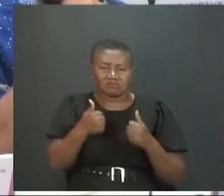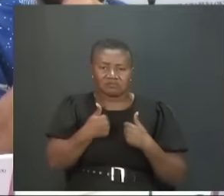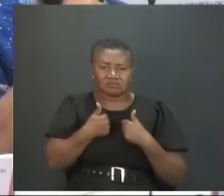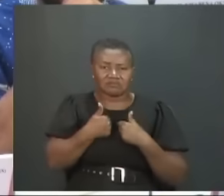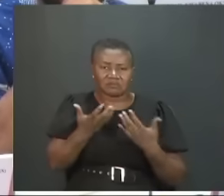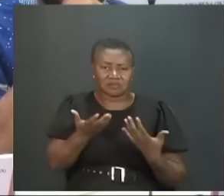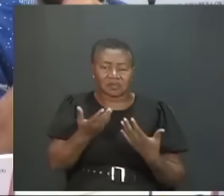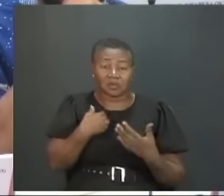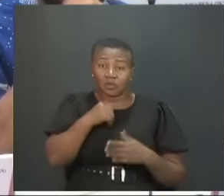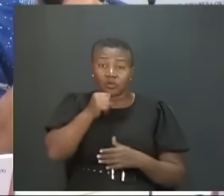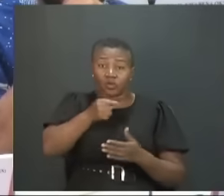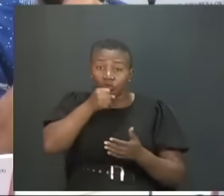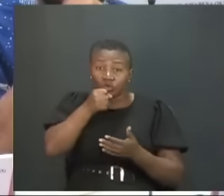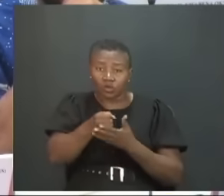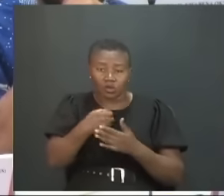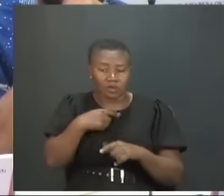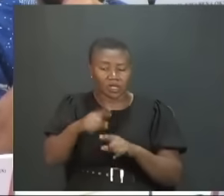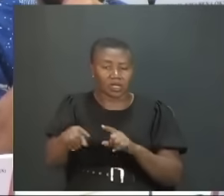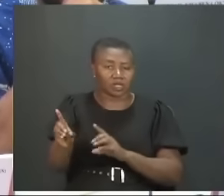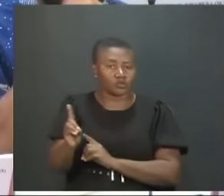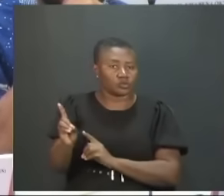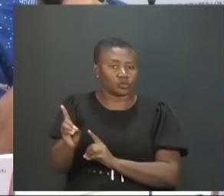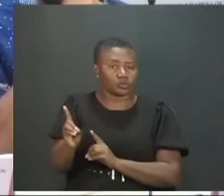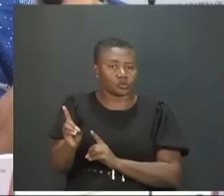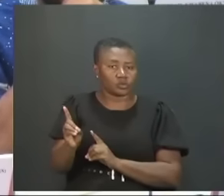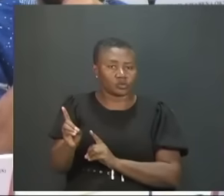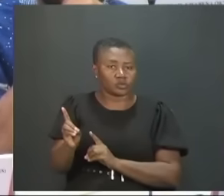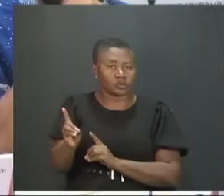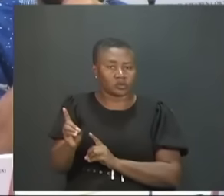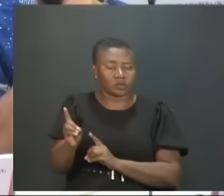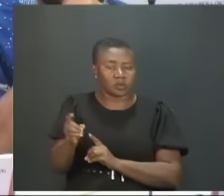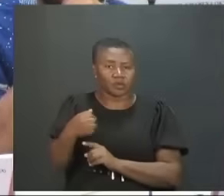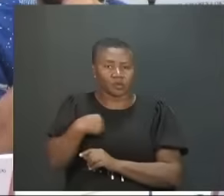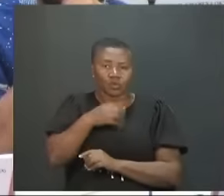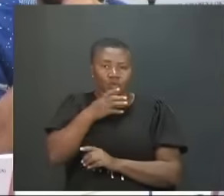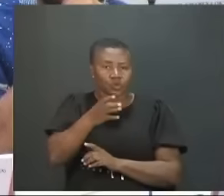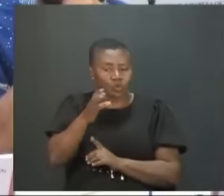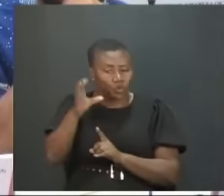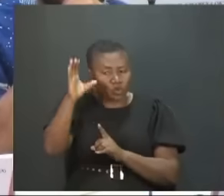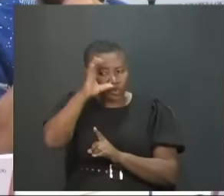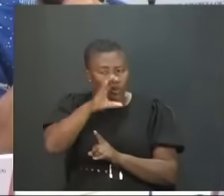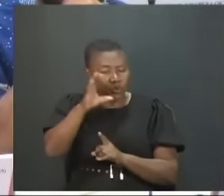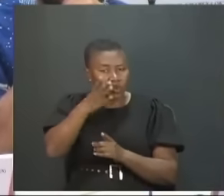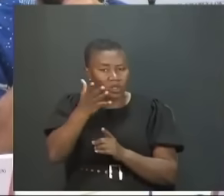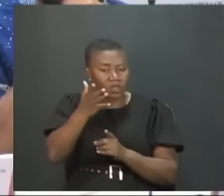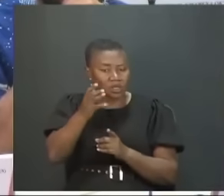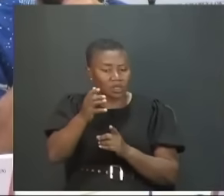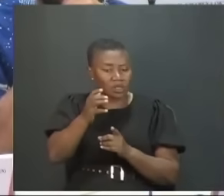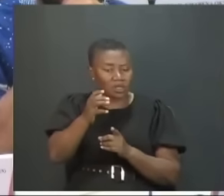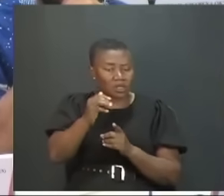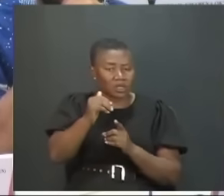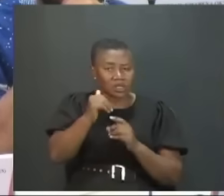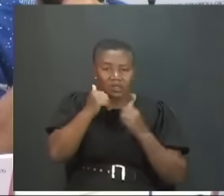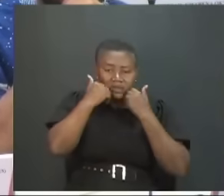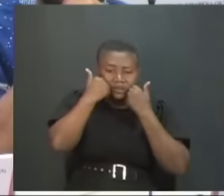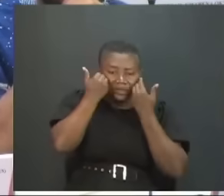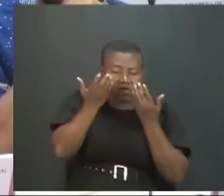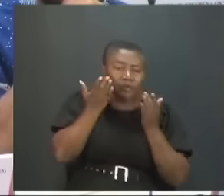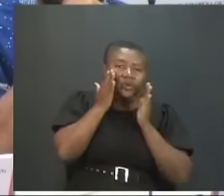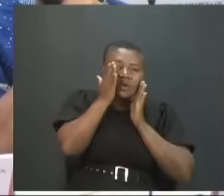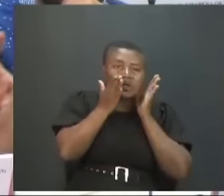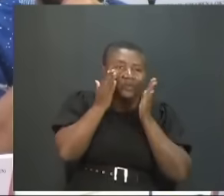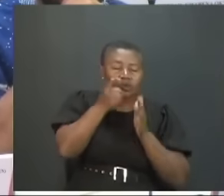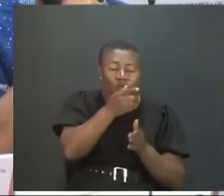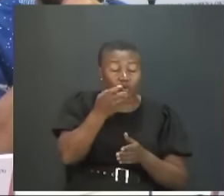it. And I will not seek to embarrass you or embarrass my caucus. I don't want Hansard